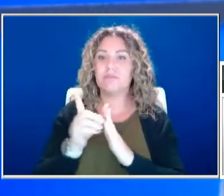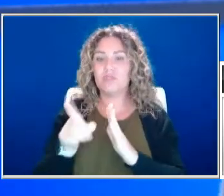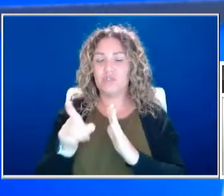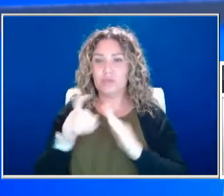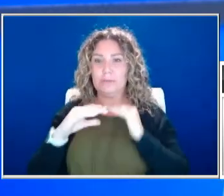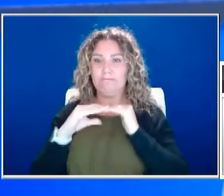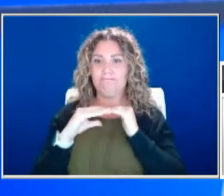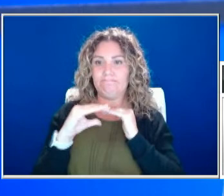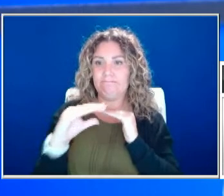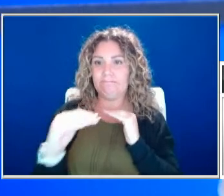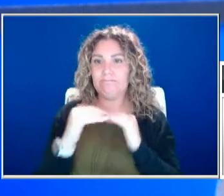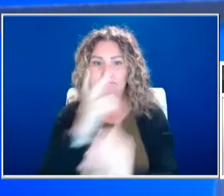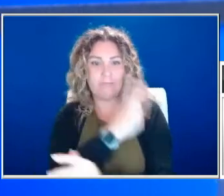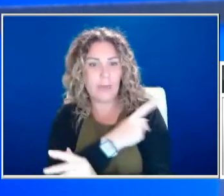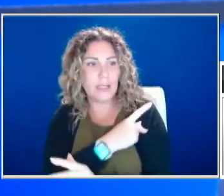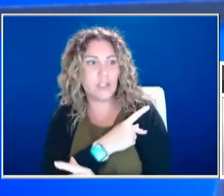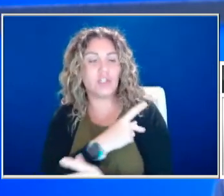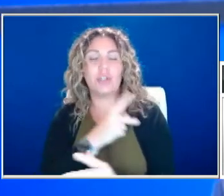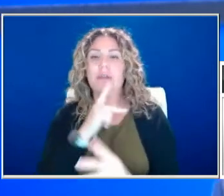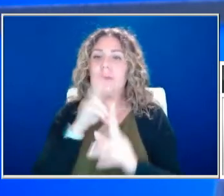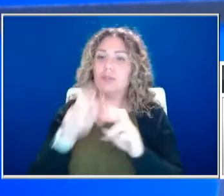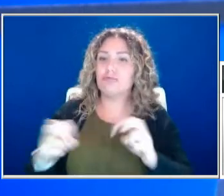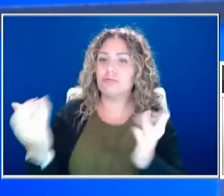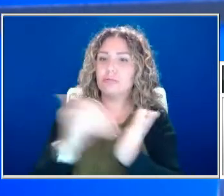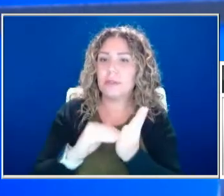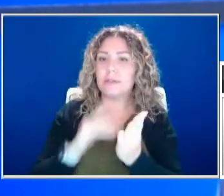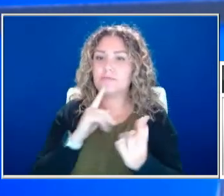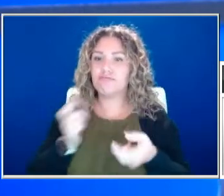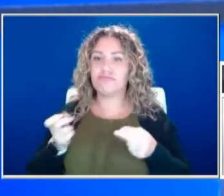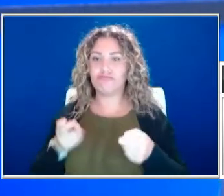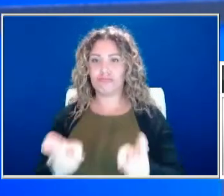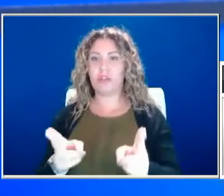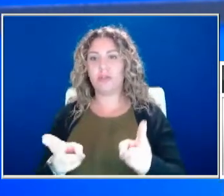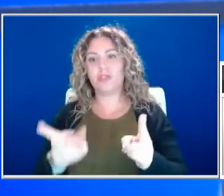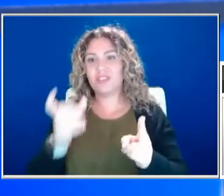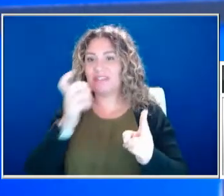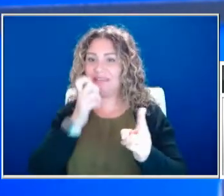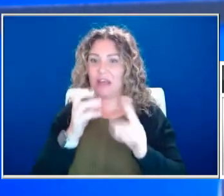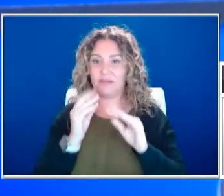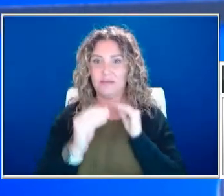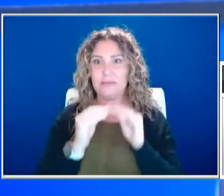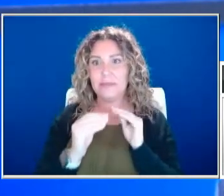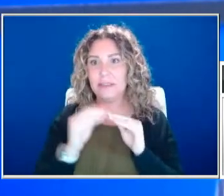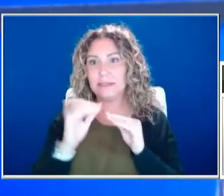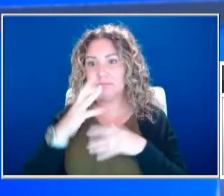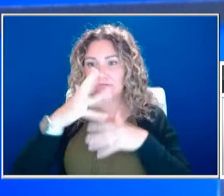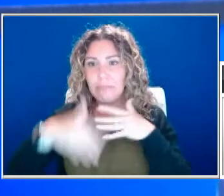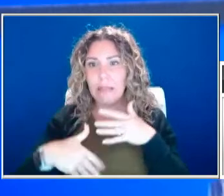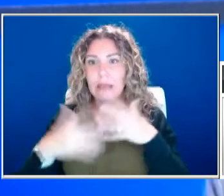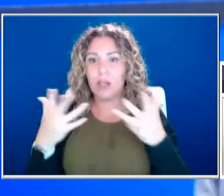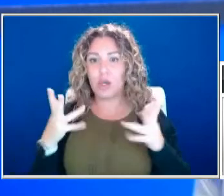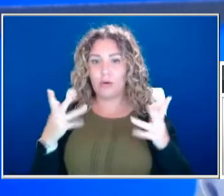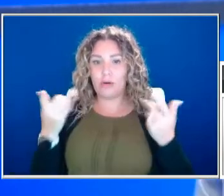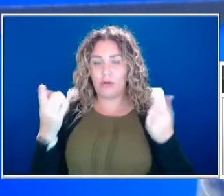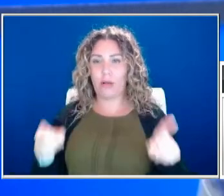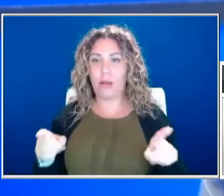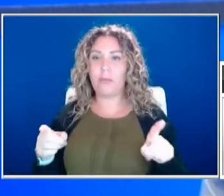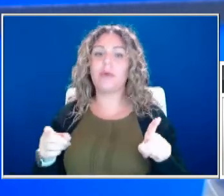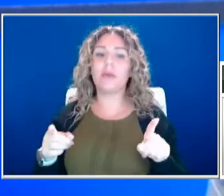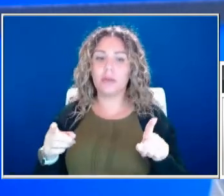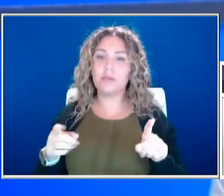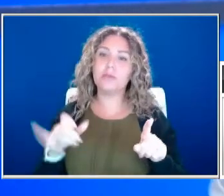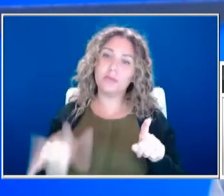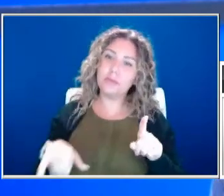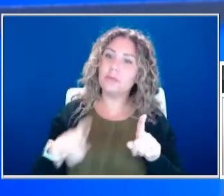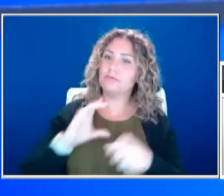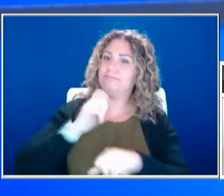patient, reassess it, because just rushing into things isn't going to fix that bleeding that's already happened. And so you want to put a game plan